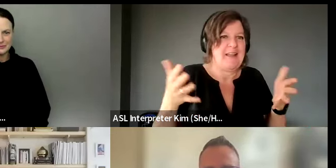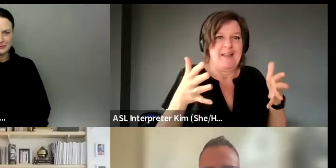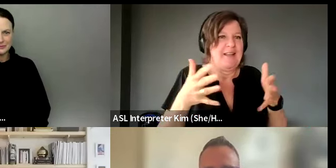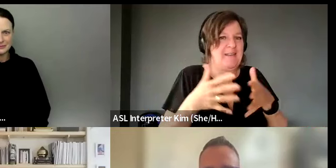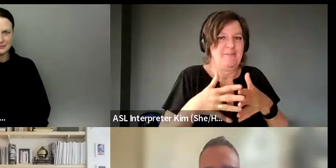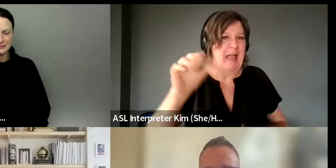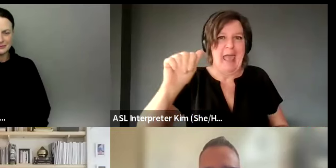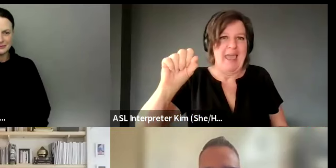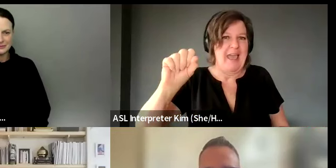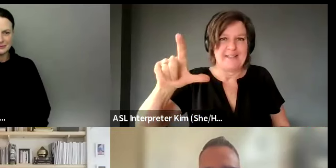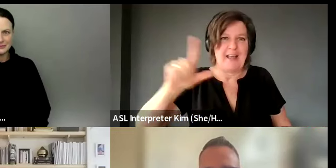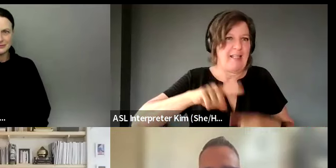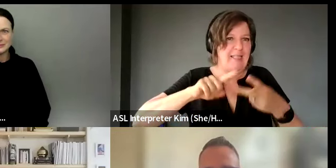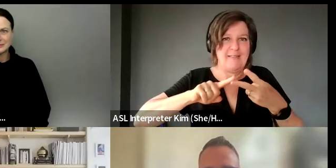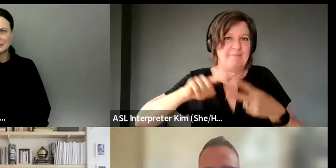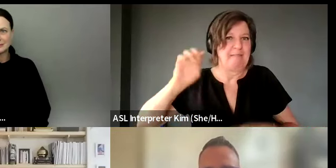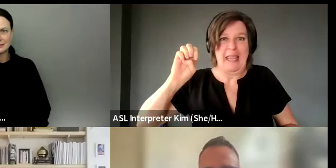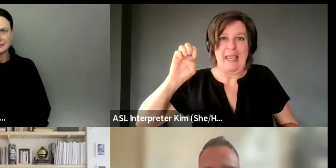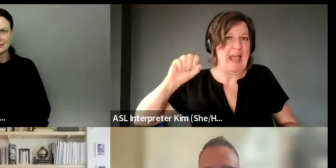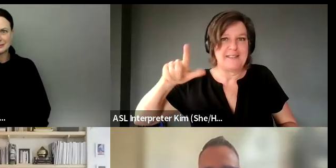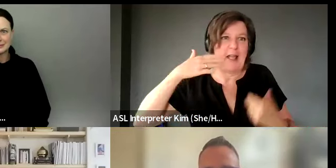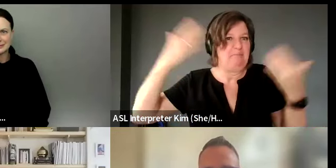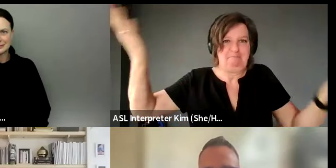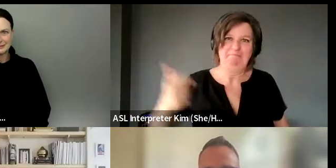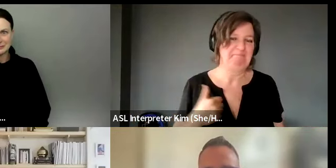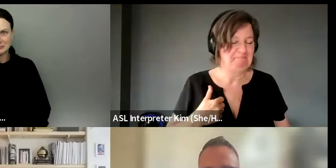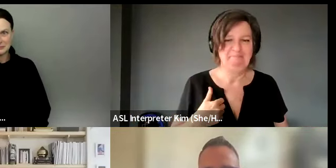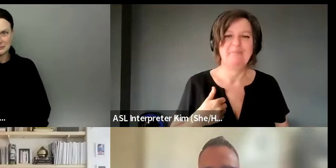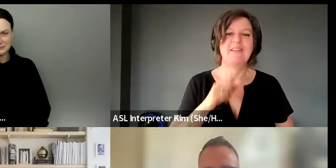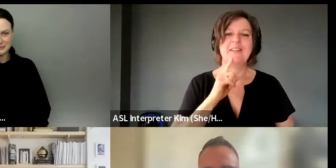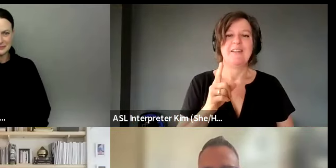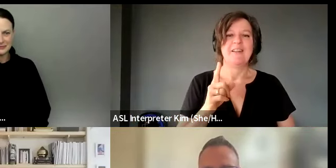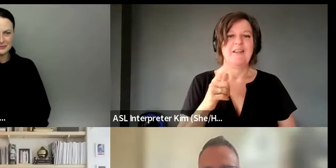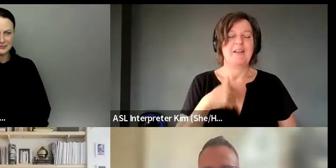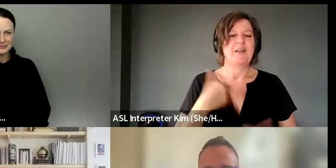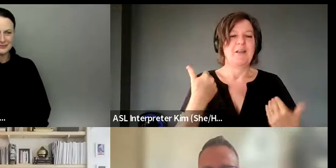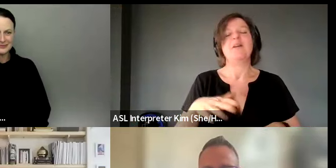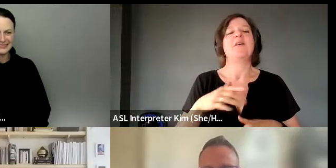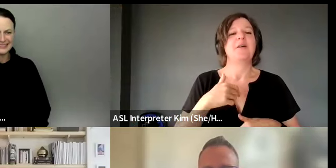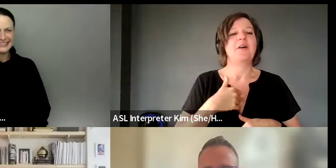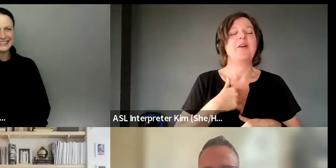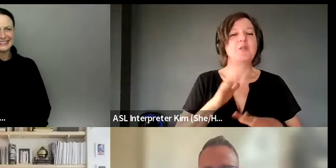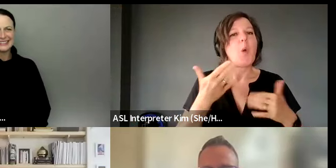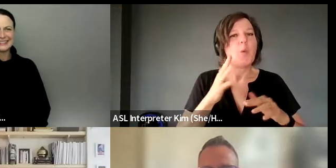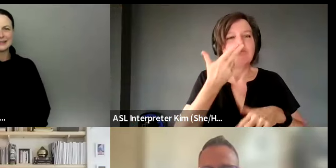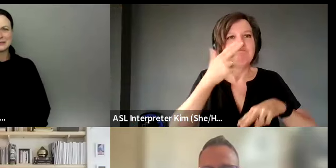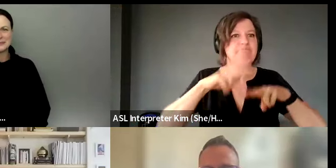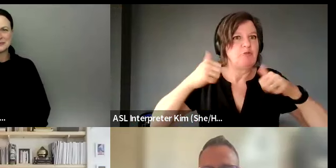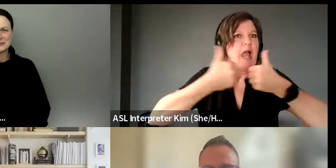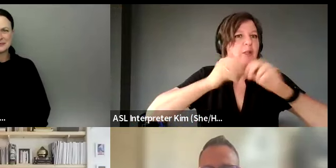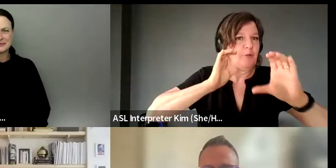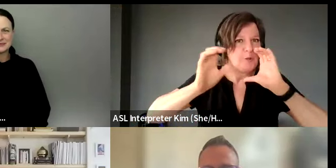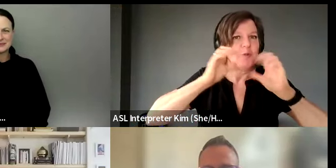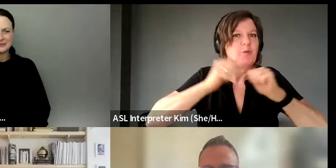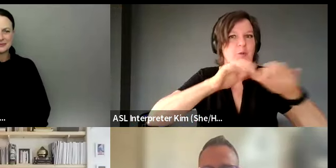ISL and ESL. So it was fun to communicate with